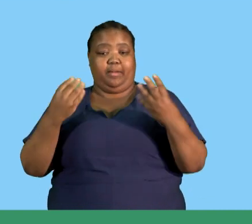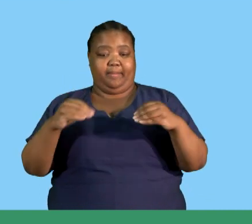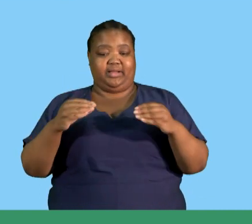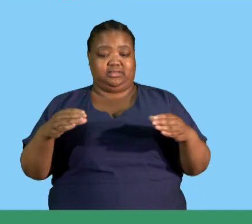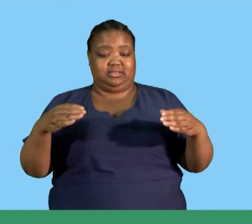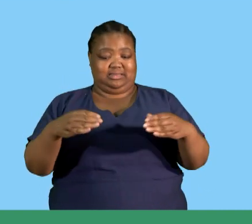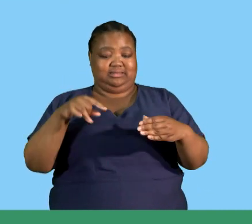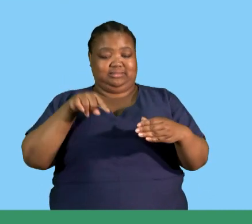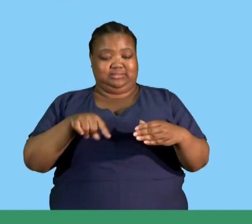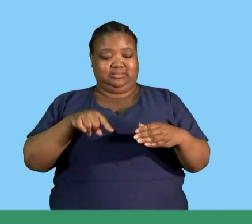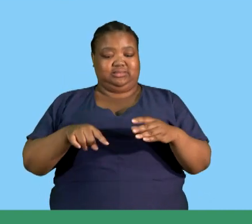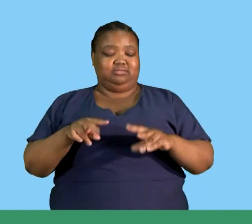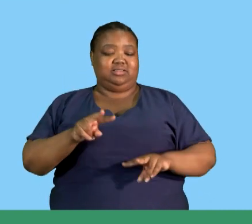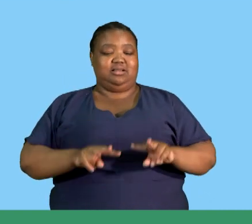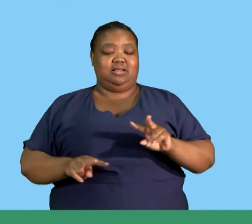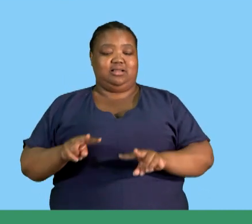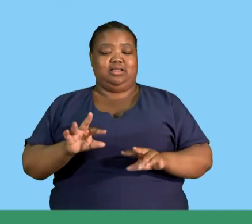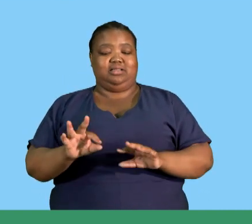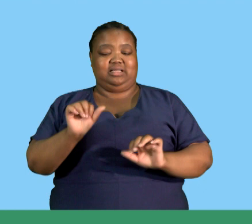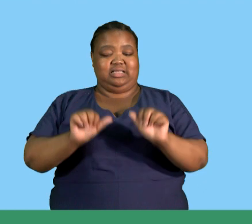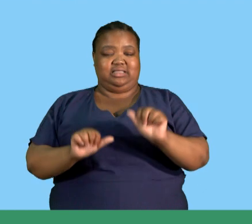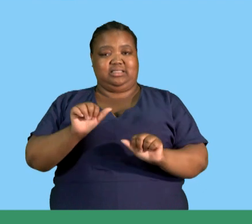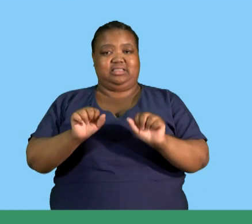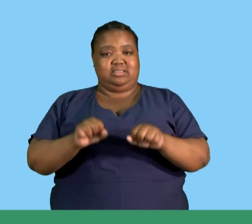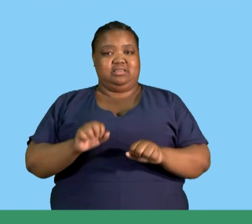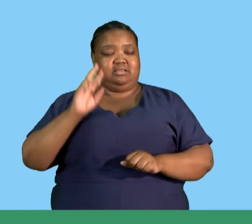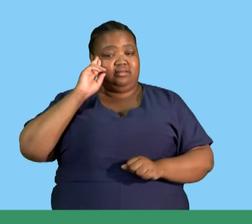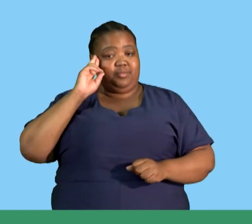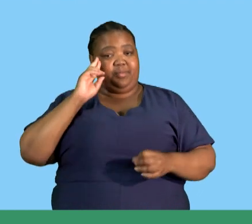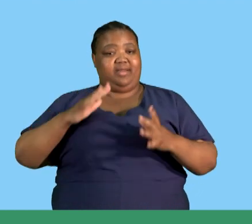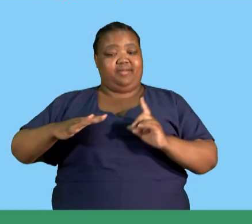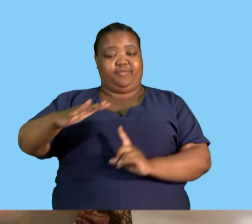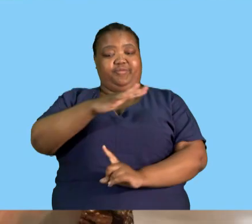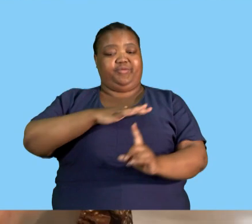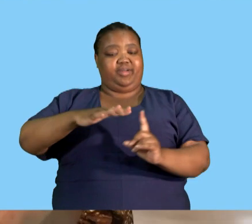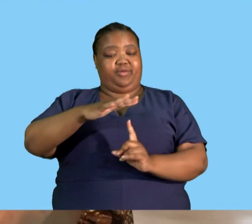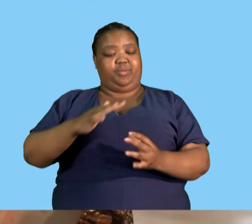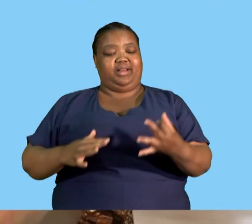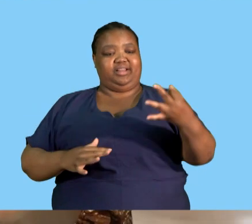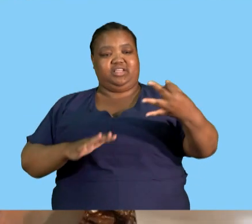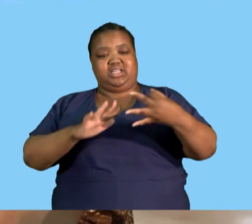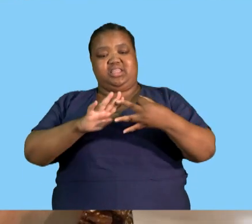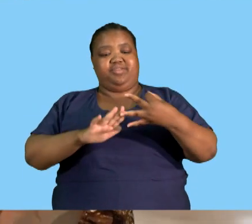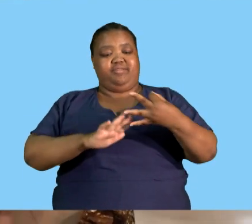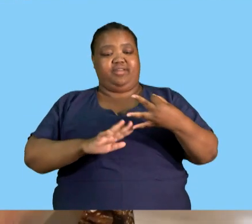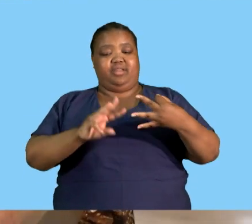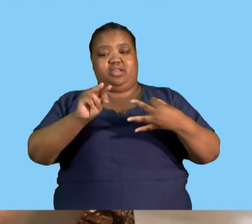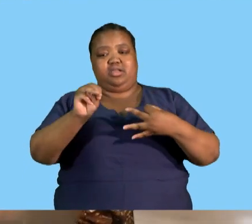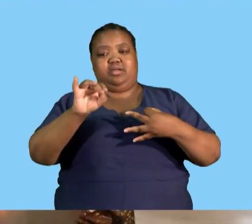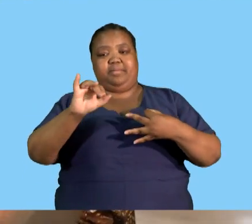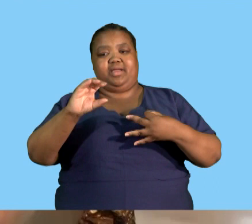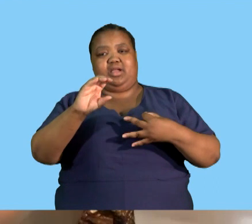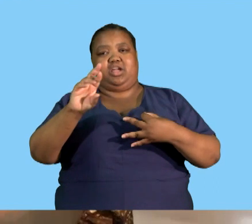assess ourselves as a business in the environment. But for market, remember the environment, we've got 3 environments. Do not forget that. We've